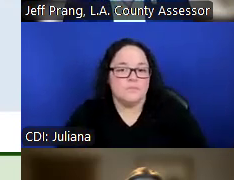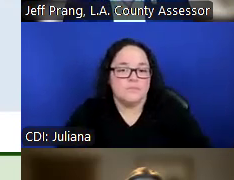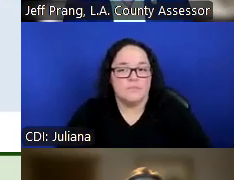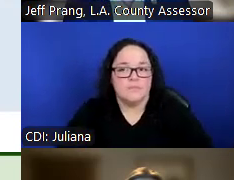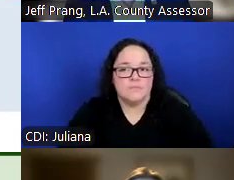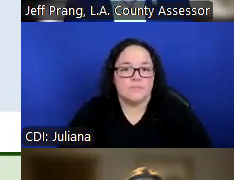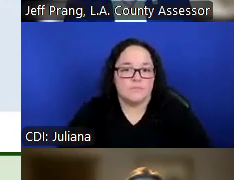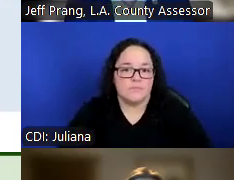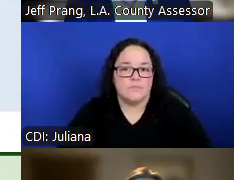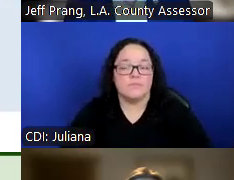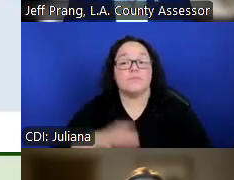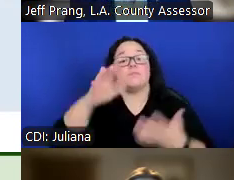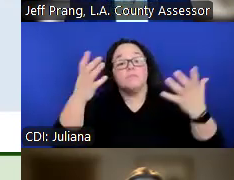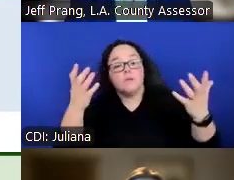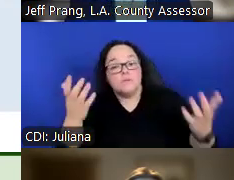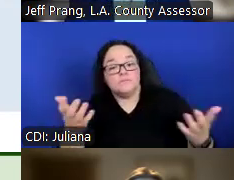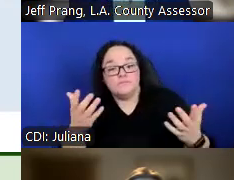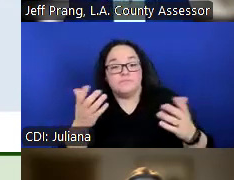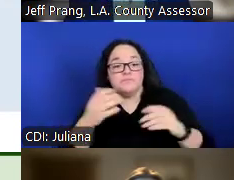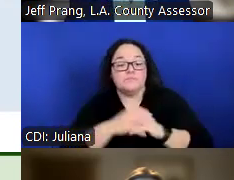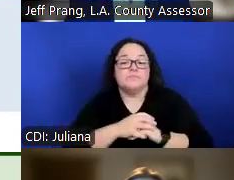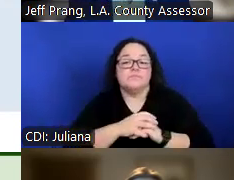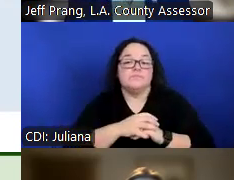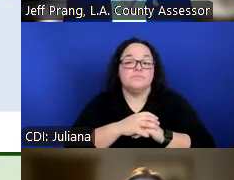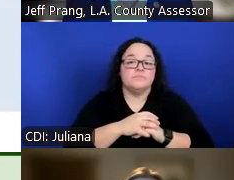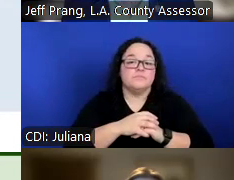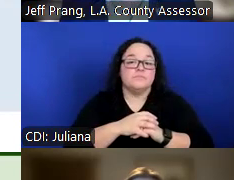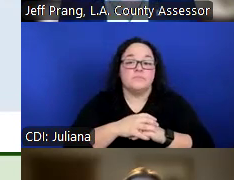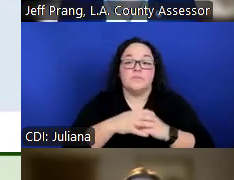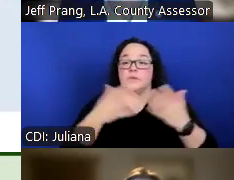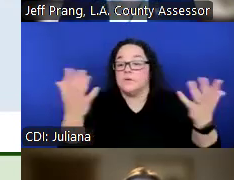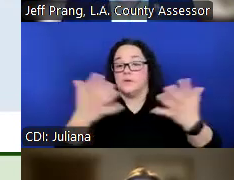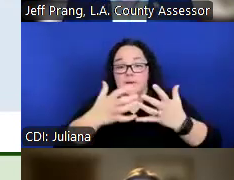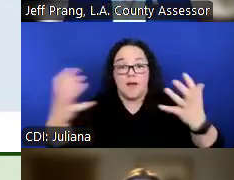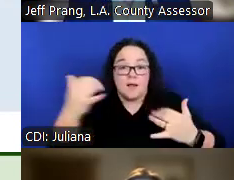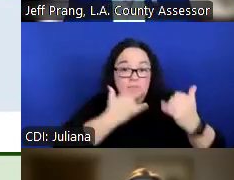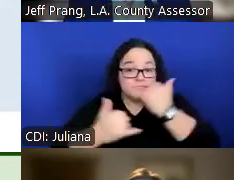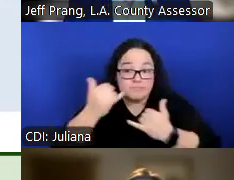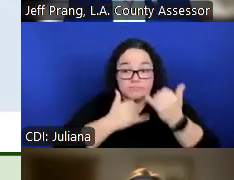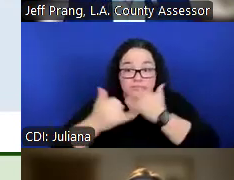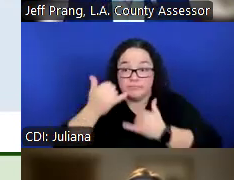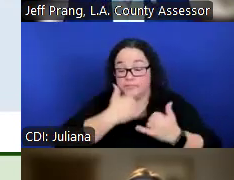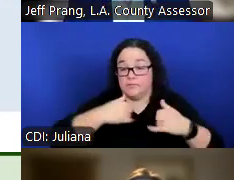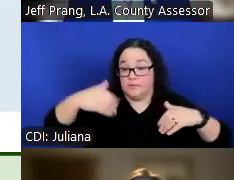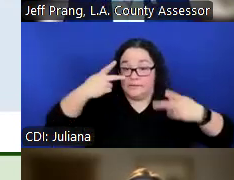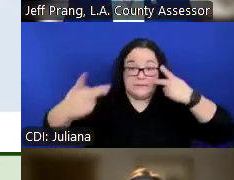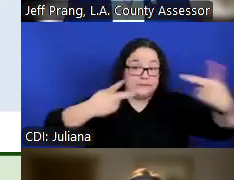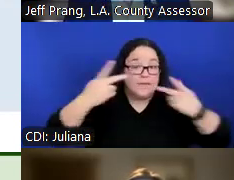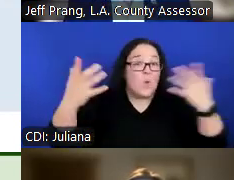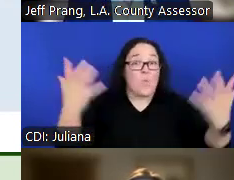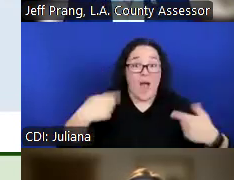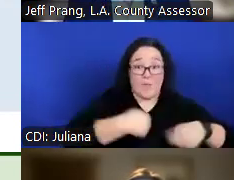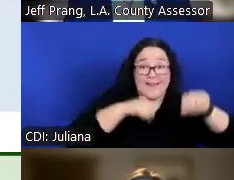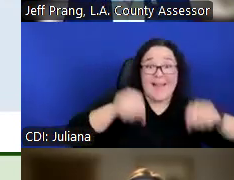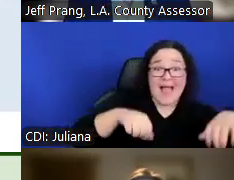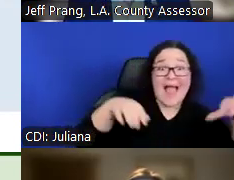So there's a lot of misinformation about what we do and what we don't do. If your property is damaged or destroyed,